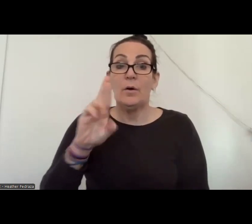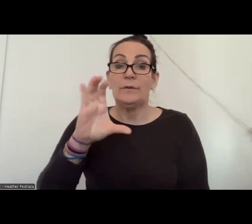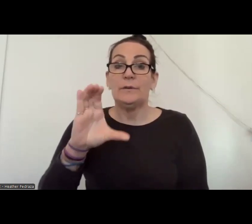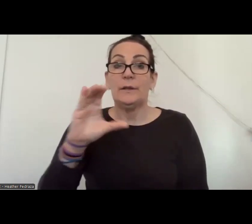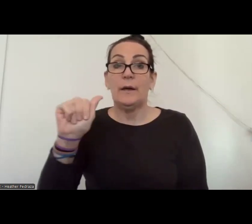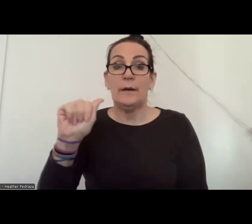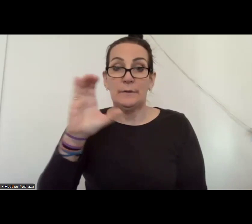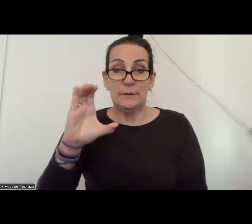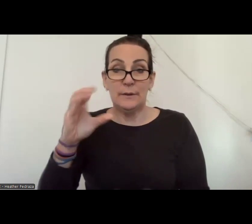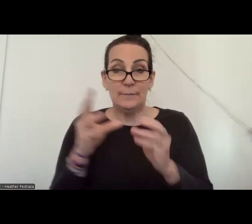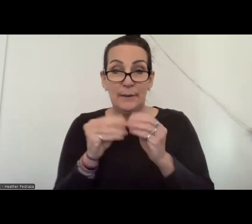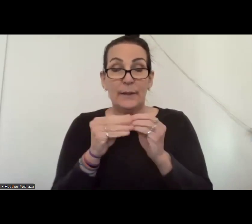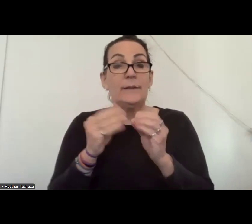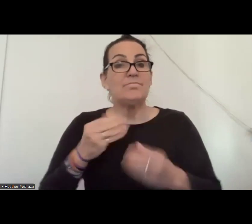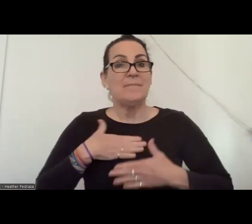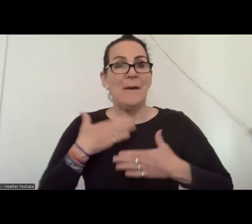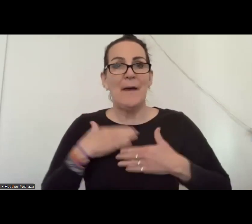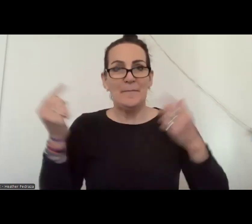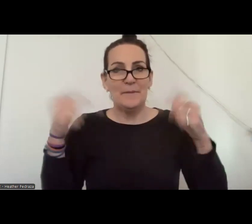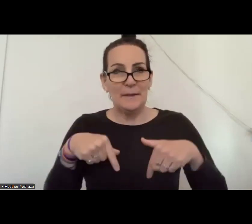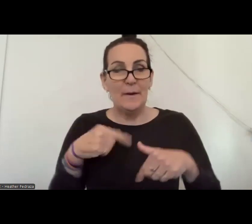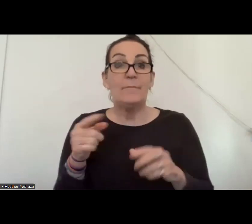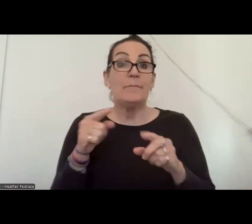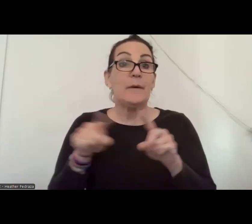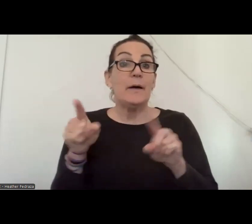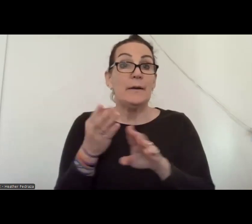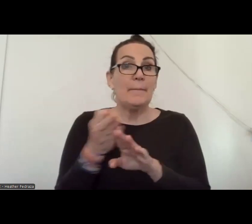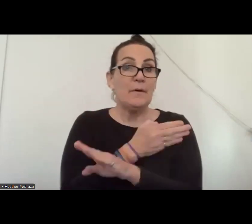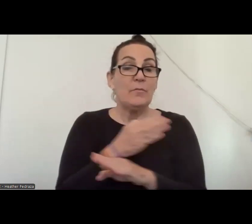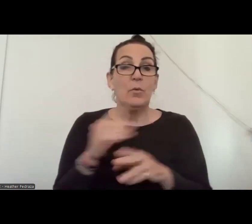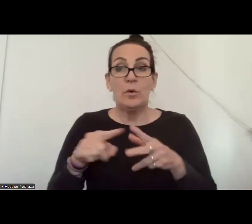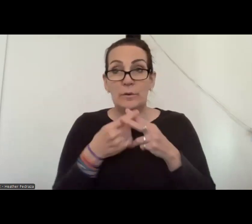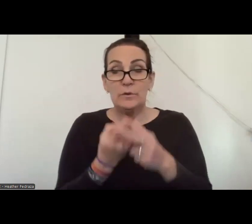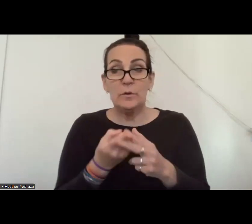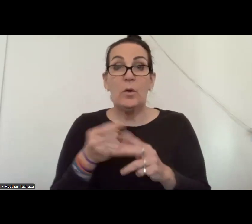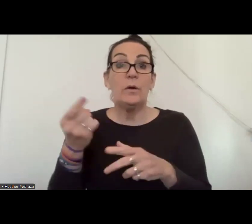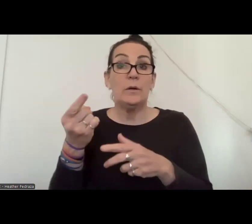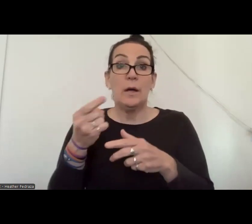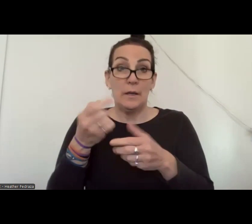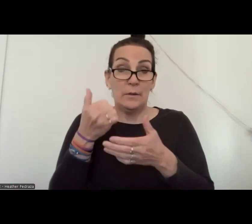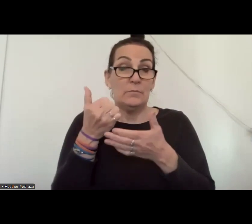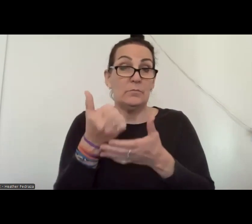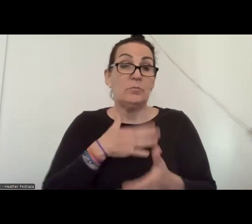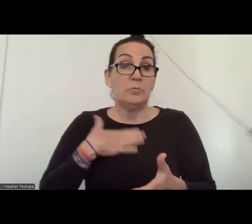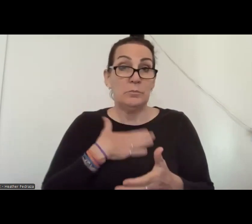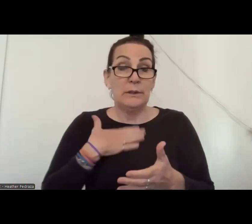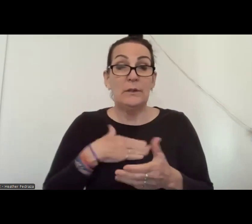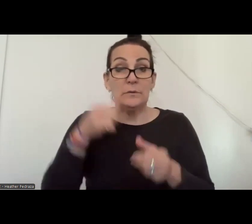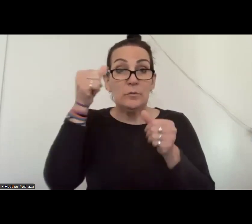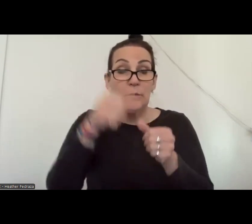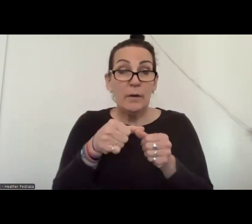all here with us. Before we begin, I want to remind everyone that this meeting is being conducted in accordance